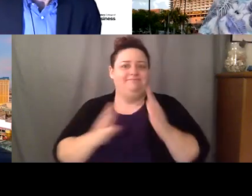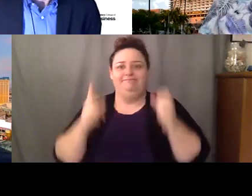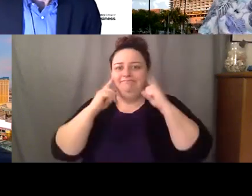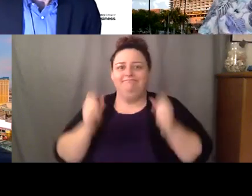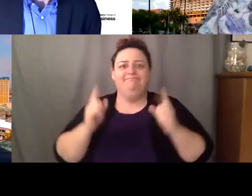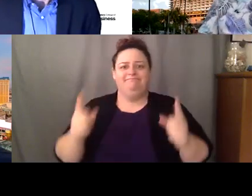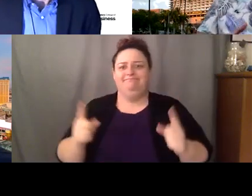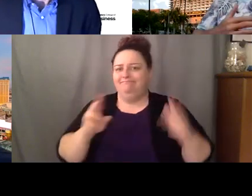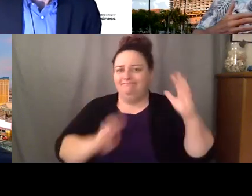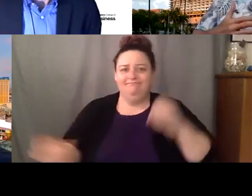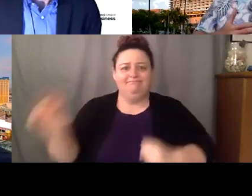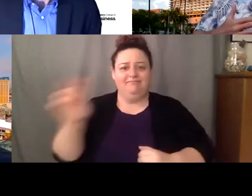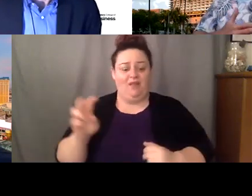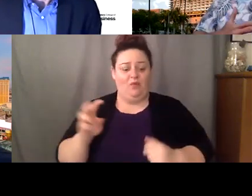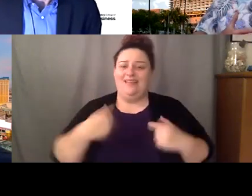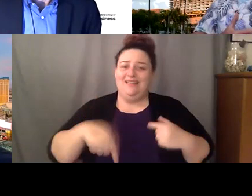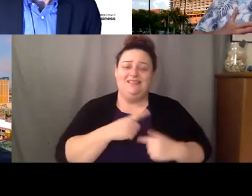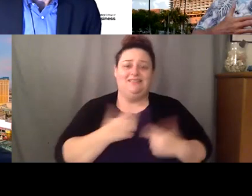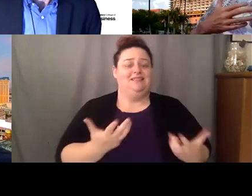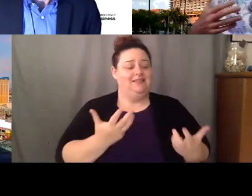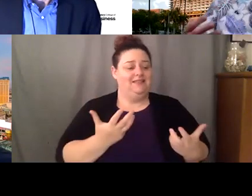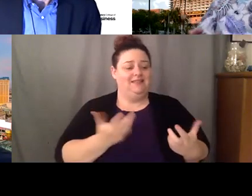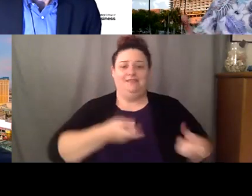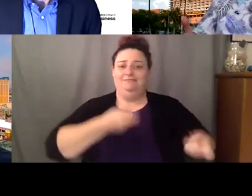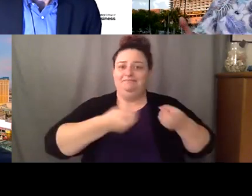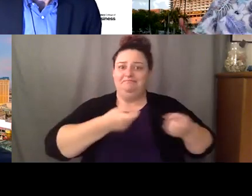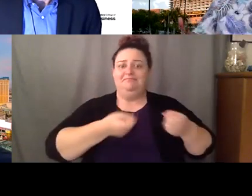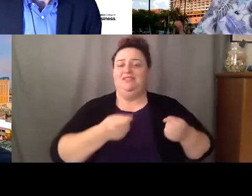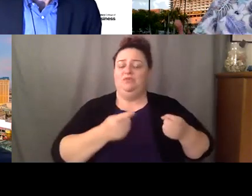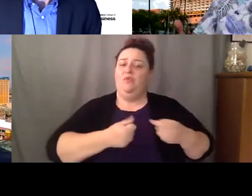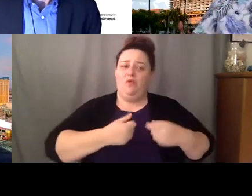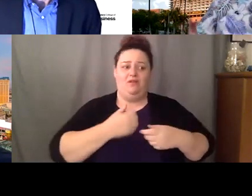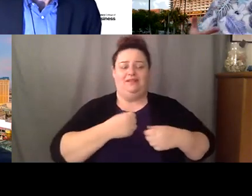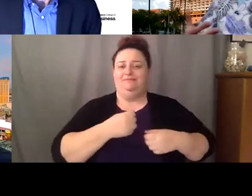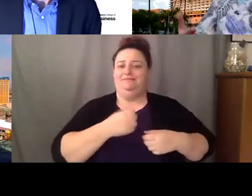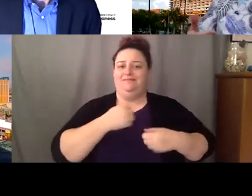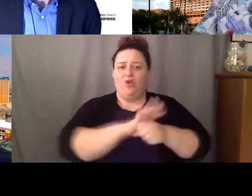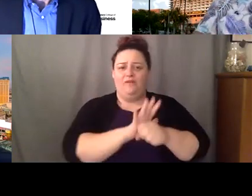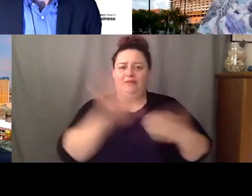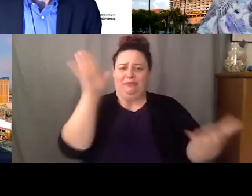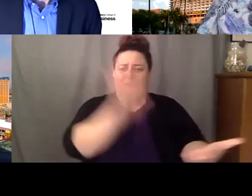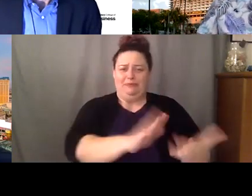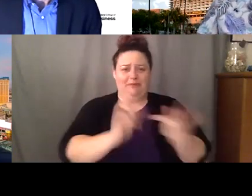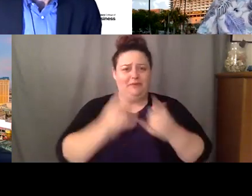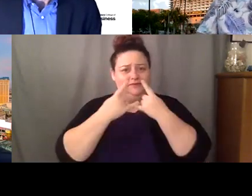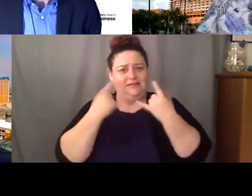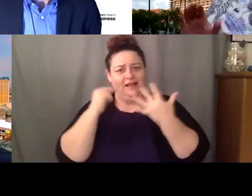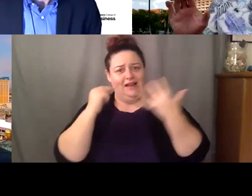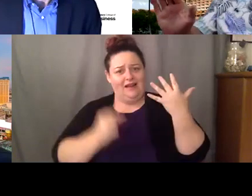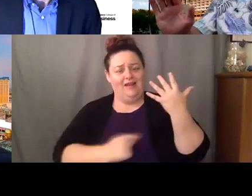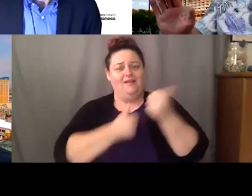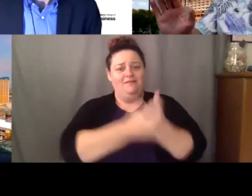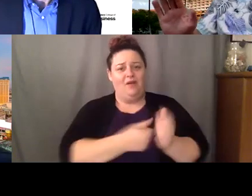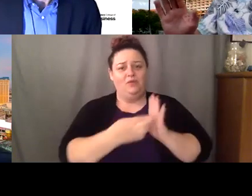thing so that people can feel comfortable going about their lives as they did prior. And so we